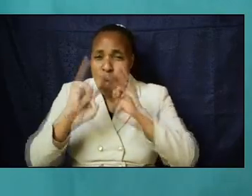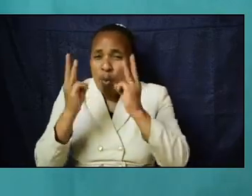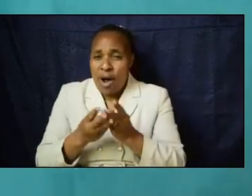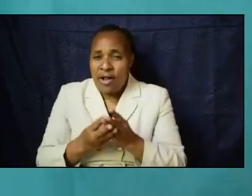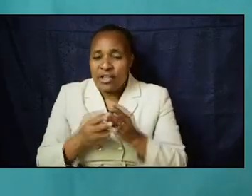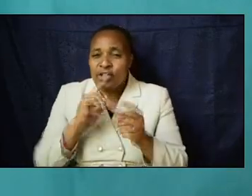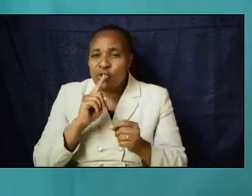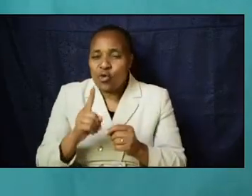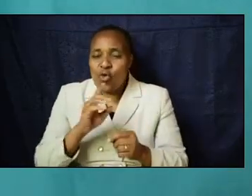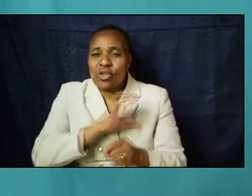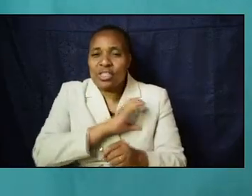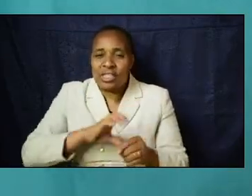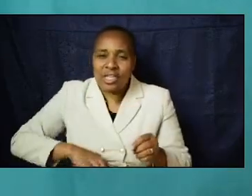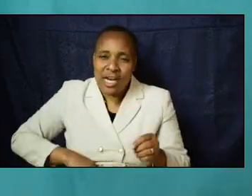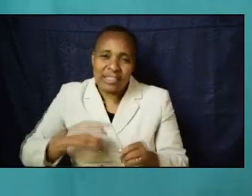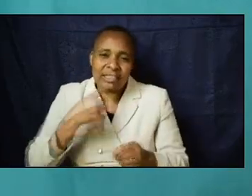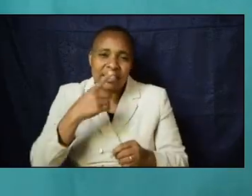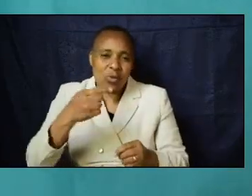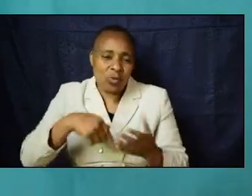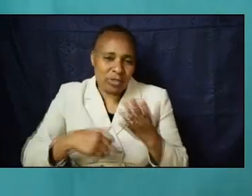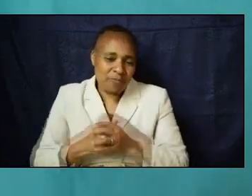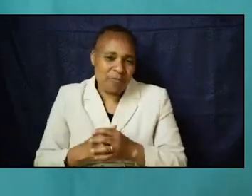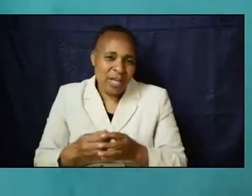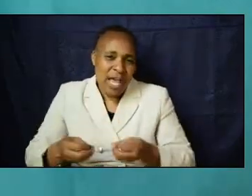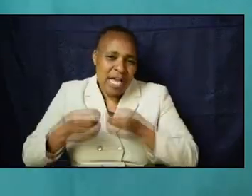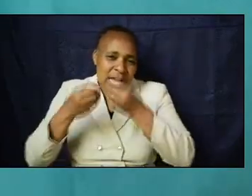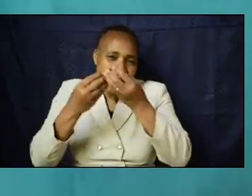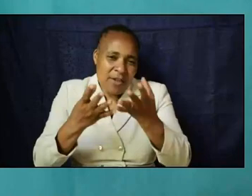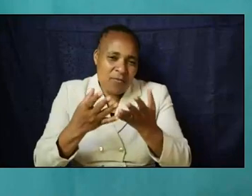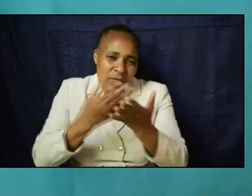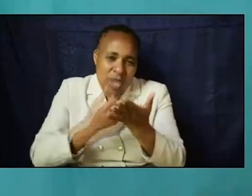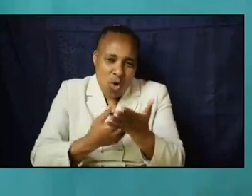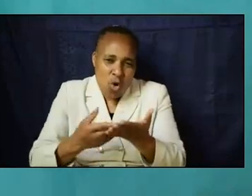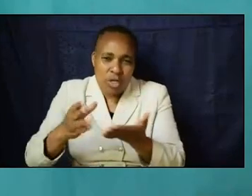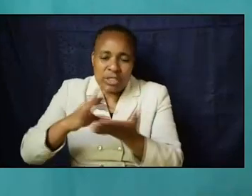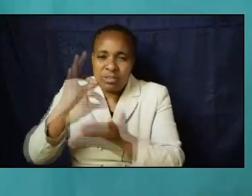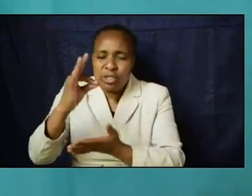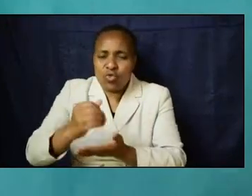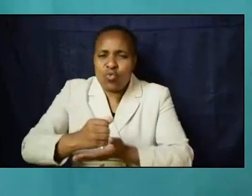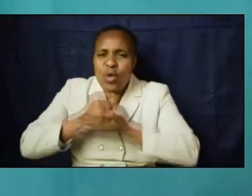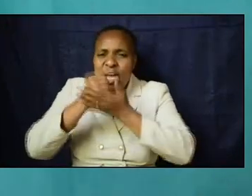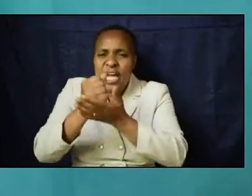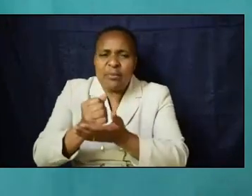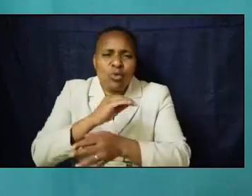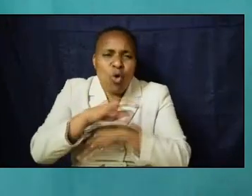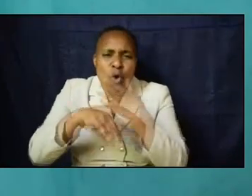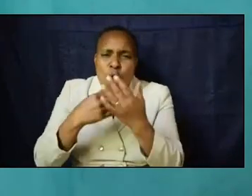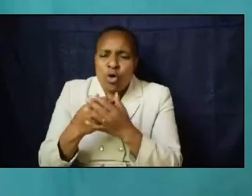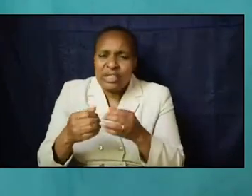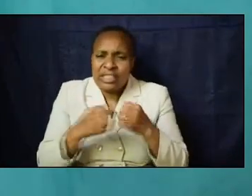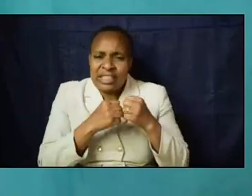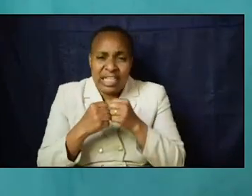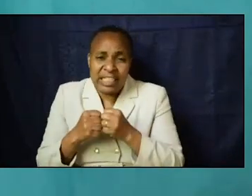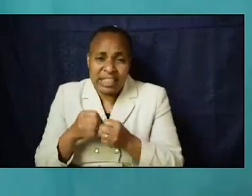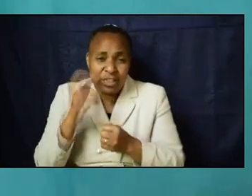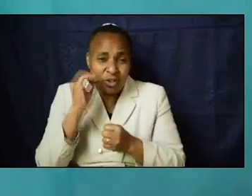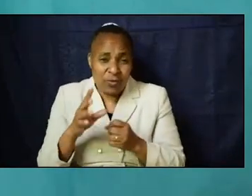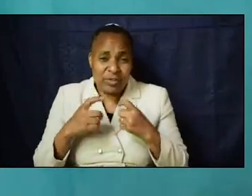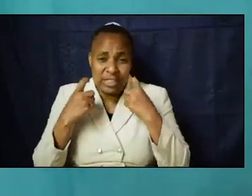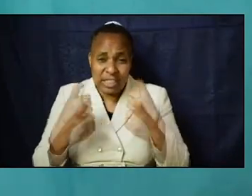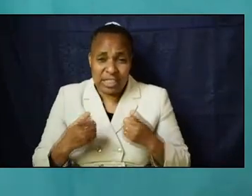of that, Christ told us, I leave you the Holy Spirit to help you with all the challenges with sin that you